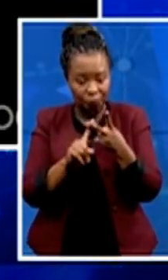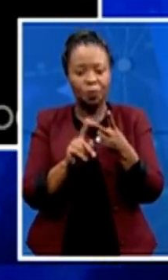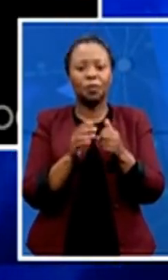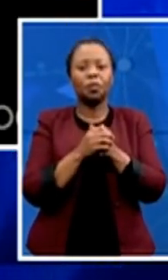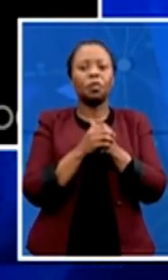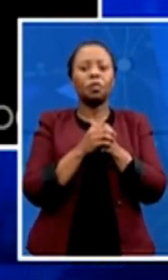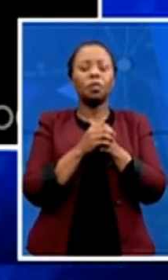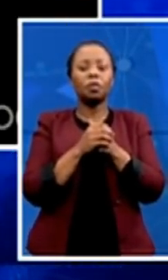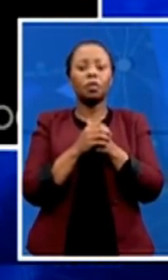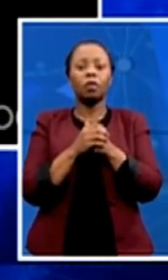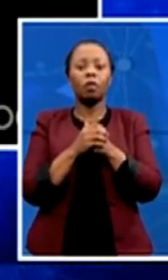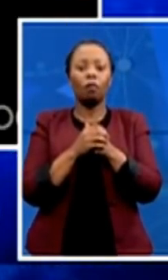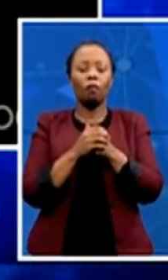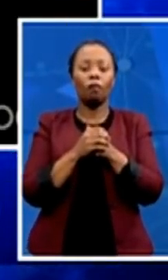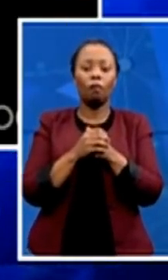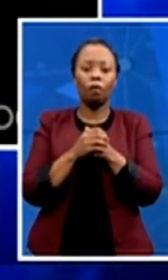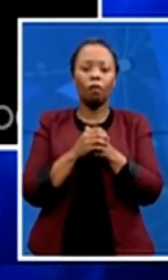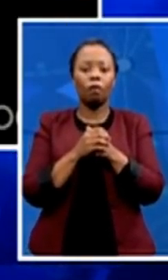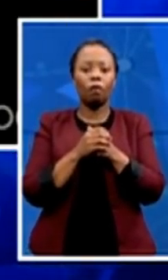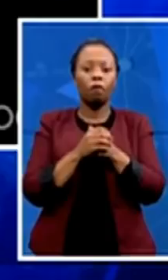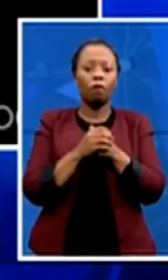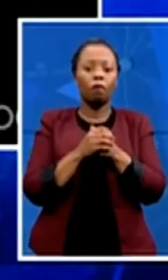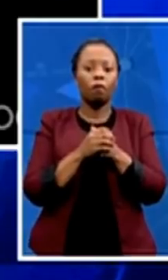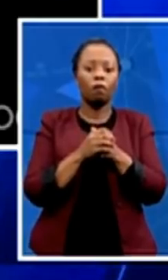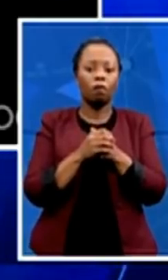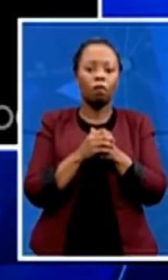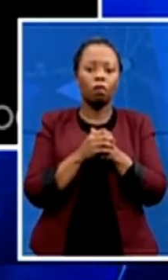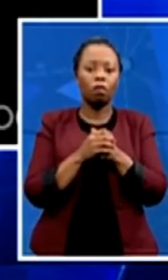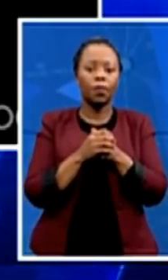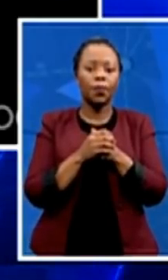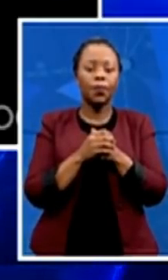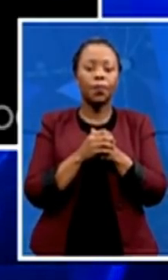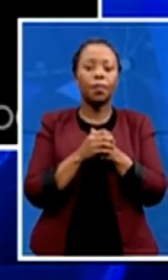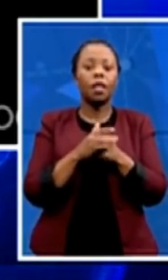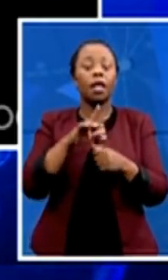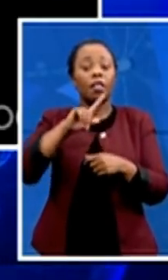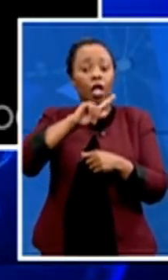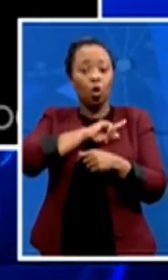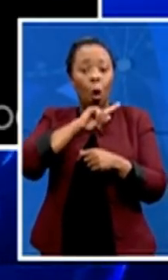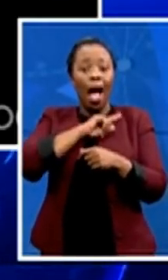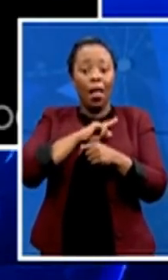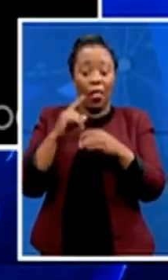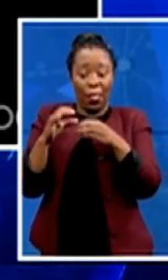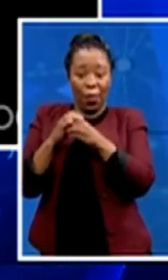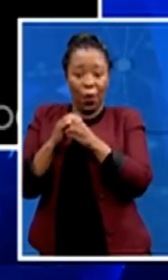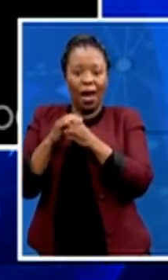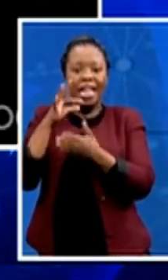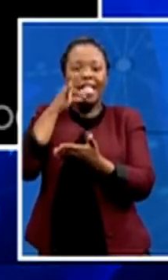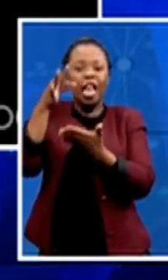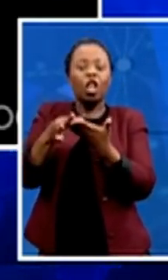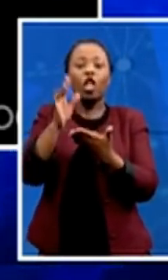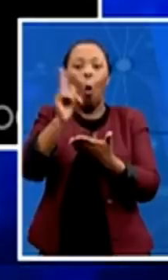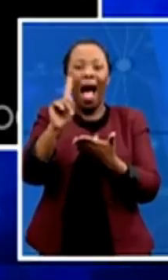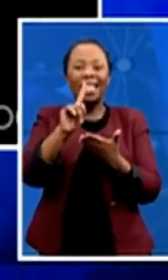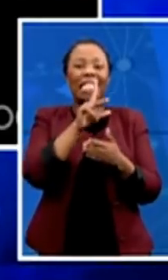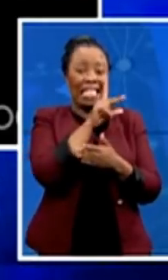why the minority actually coincidentally suggested what we call the De Beers way. So what we really have here